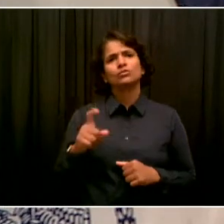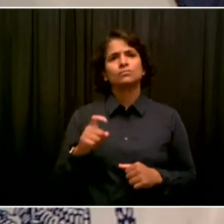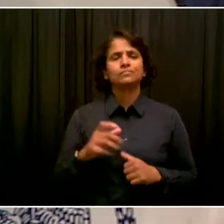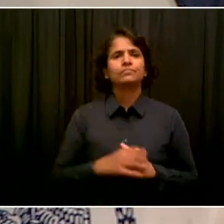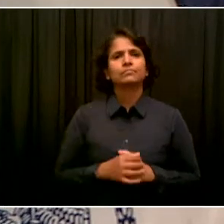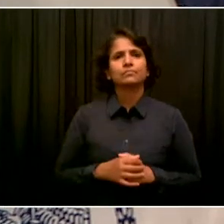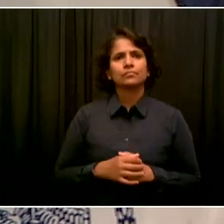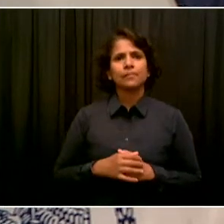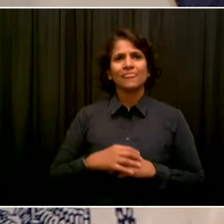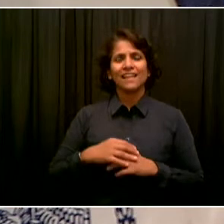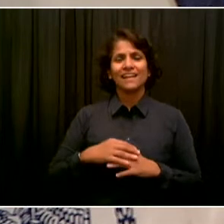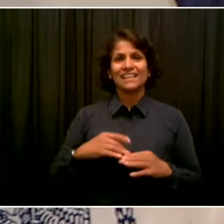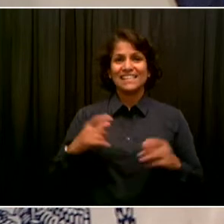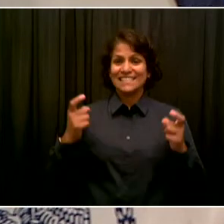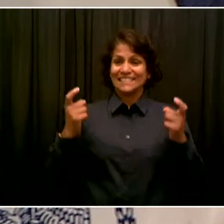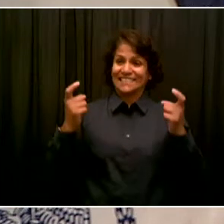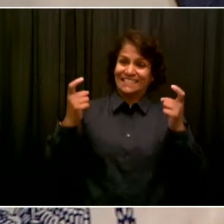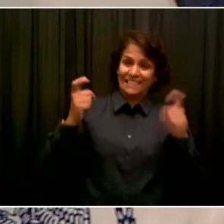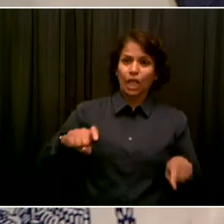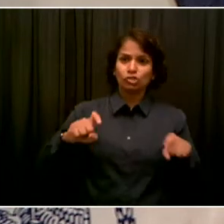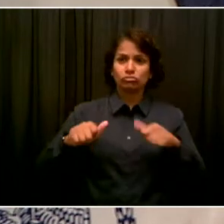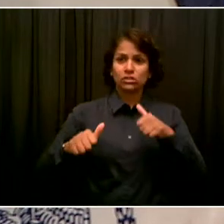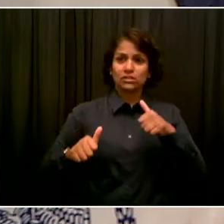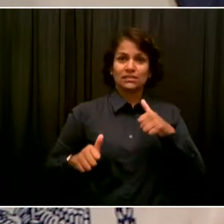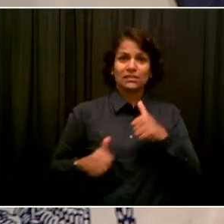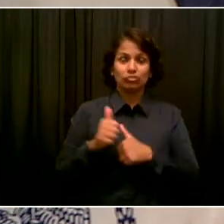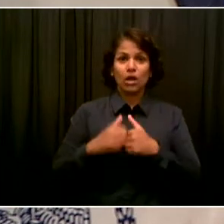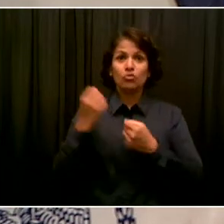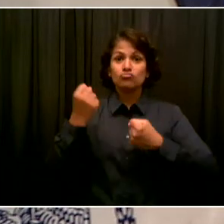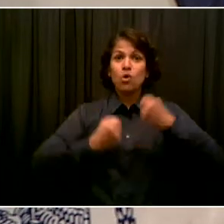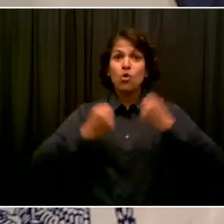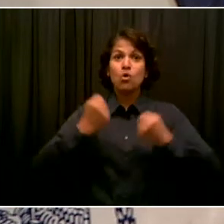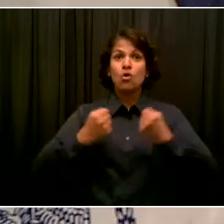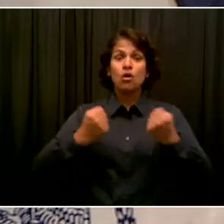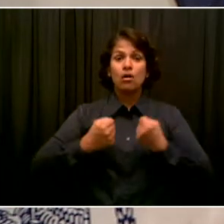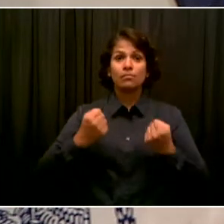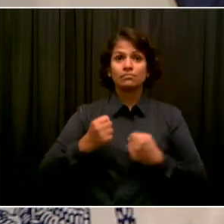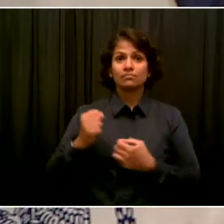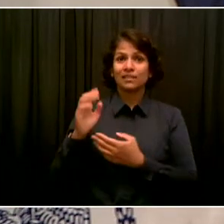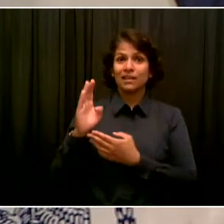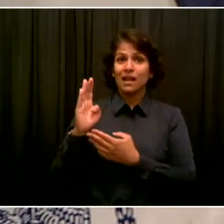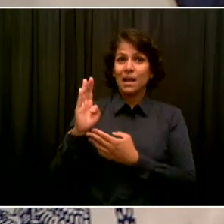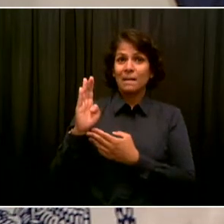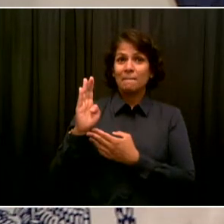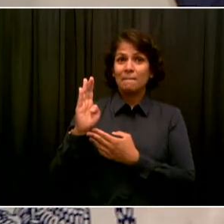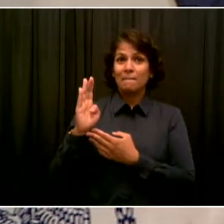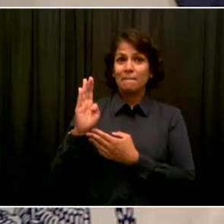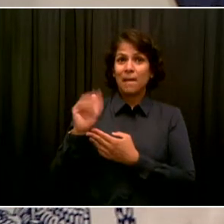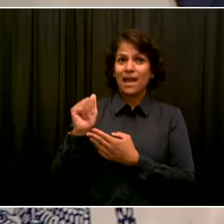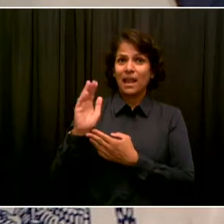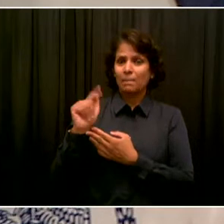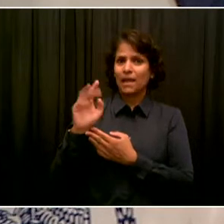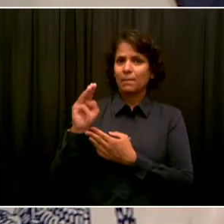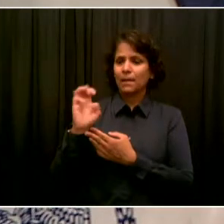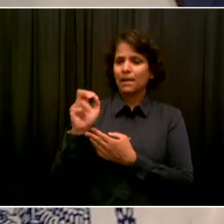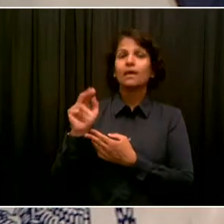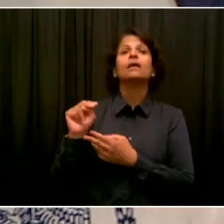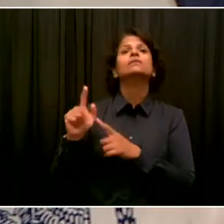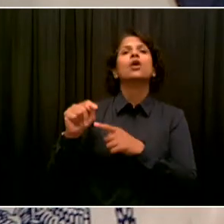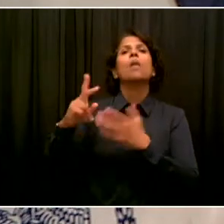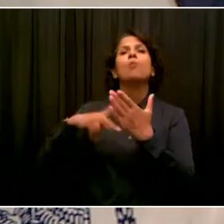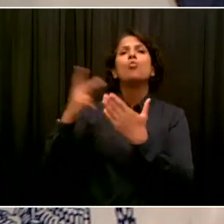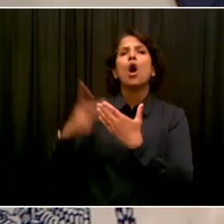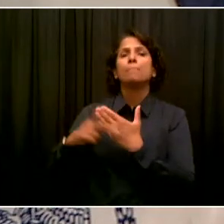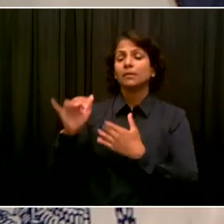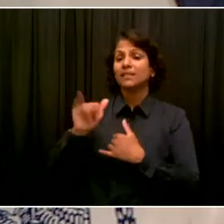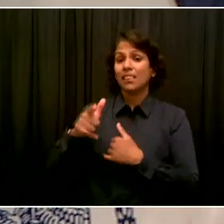and comments you made earlier in the week where you said you wanted to find out why the program hasn't been implemented